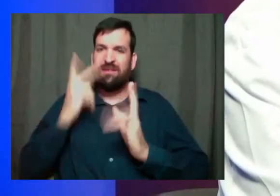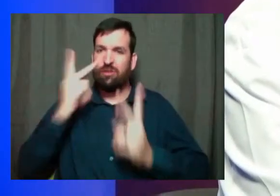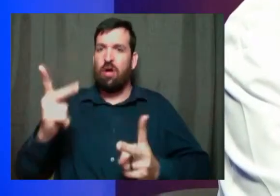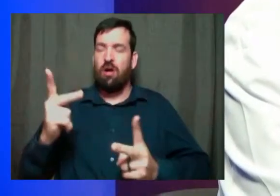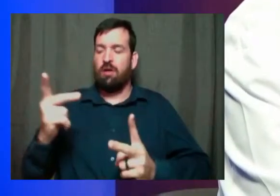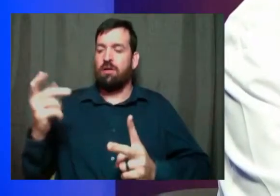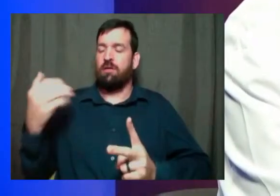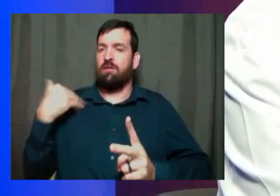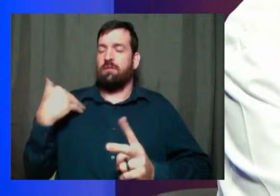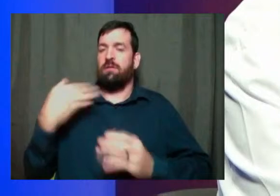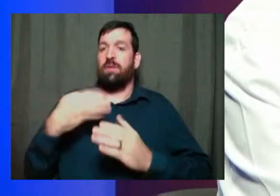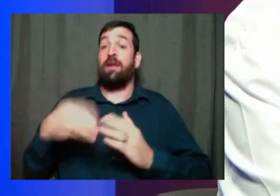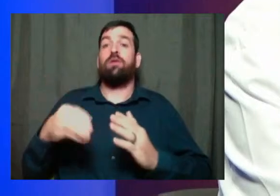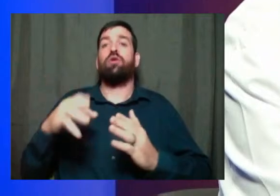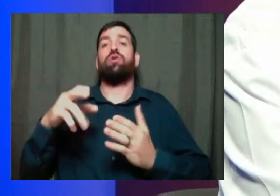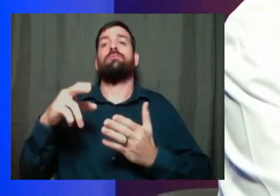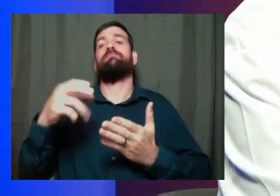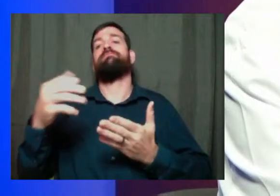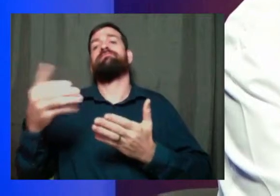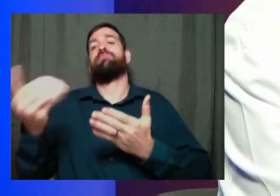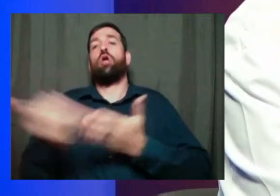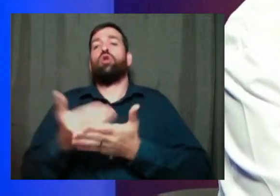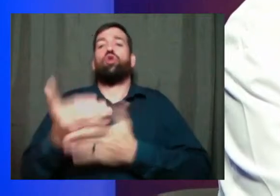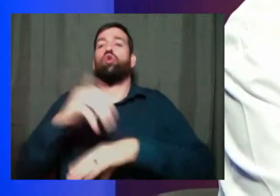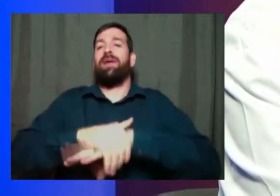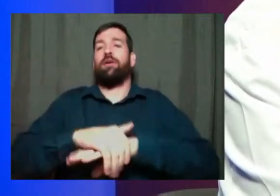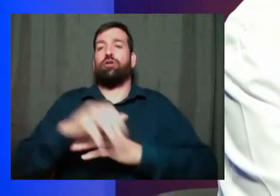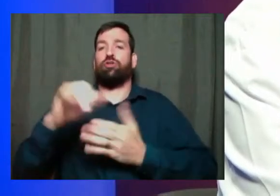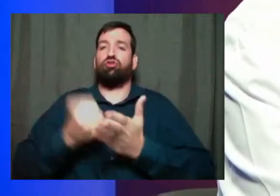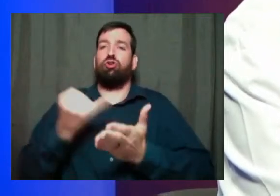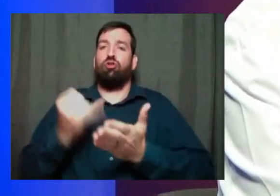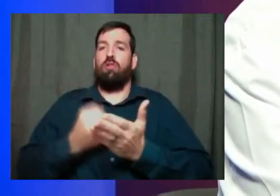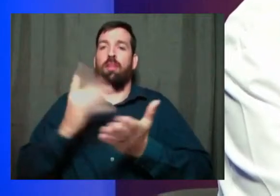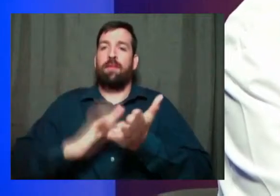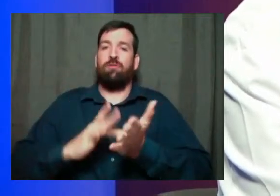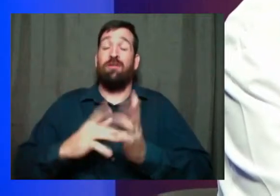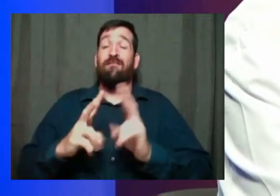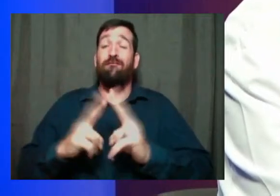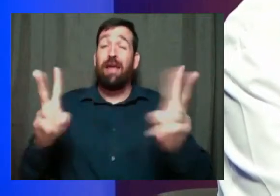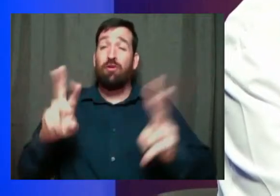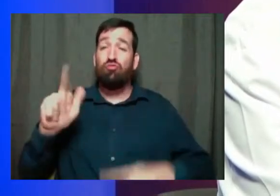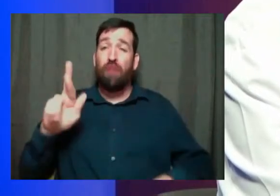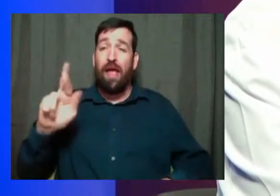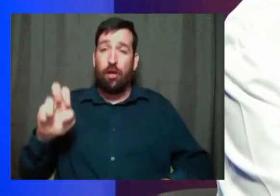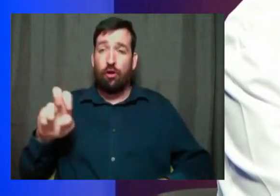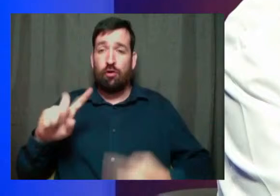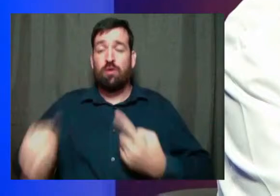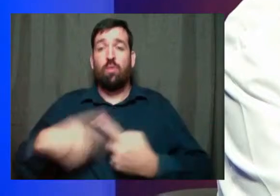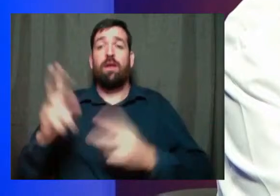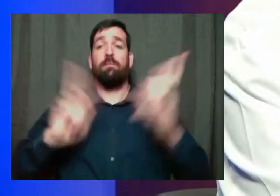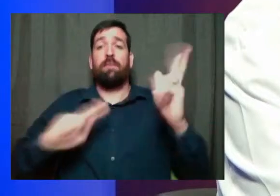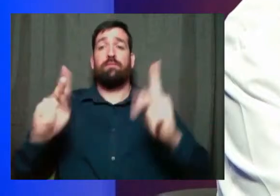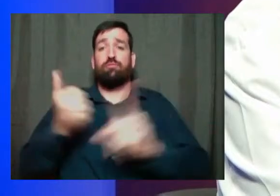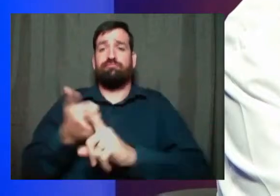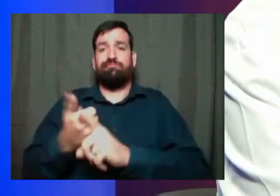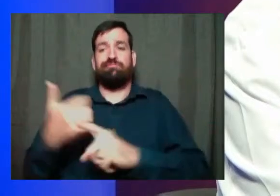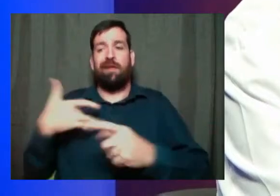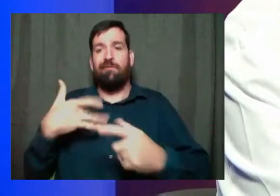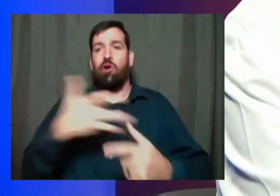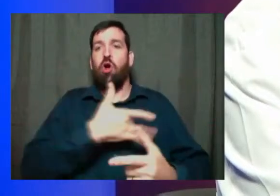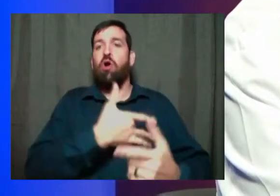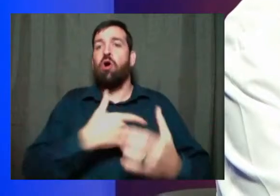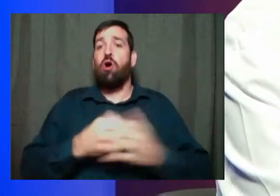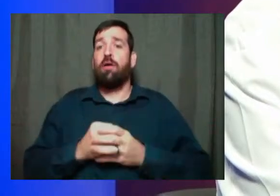an article in New England Journal of Medicine that reviewed very rare case reports of when people do have some inflammation of heart muscles, why that